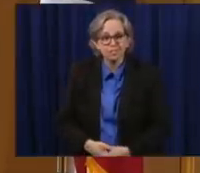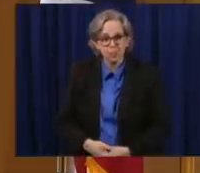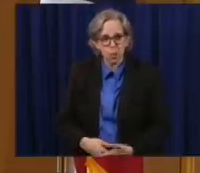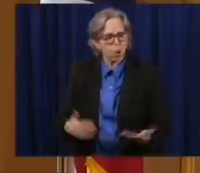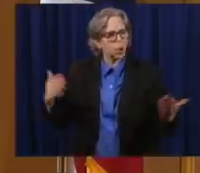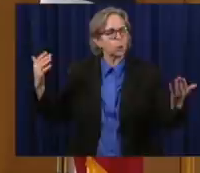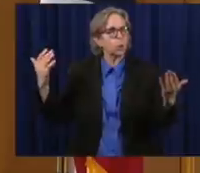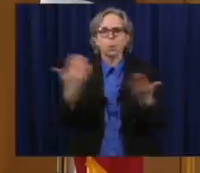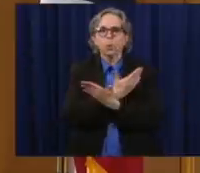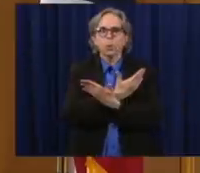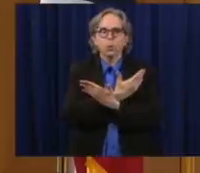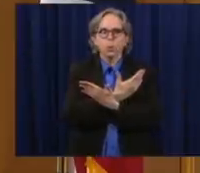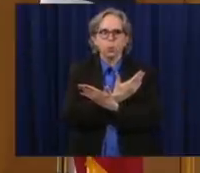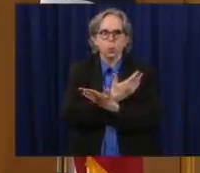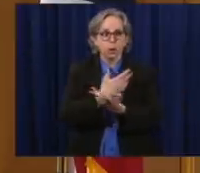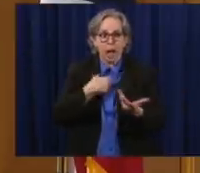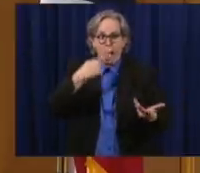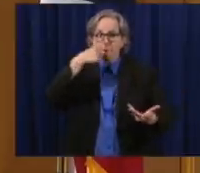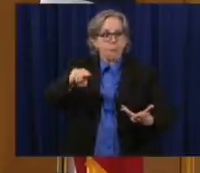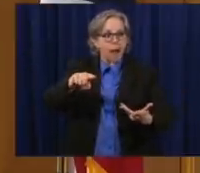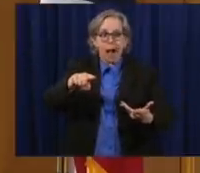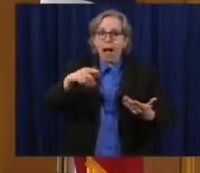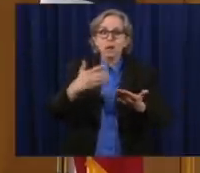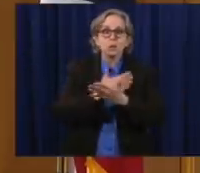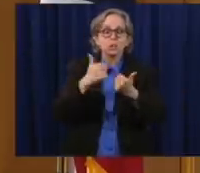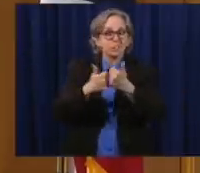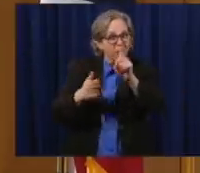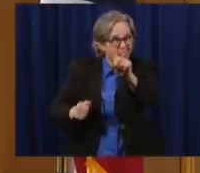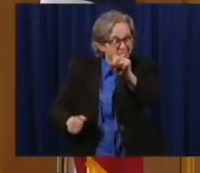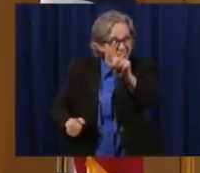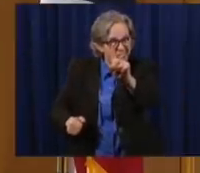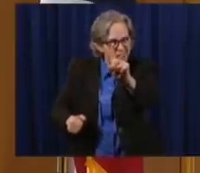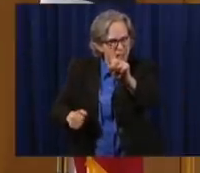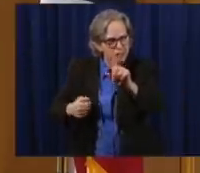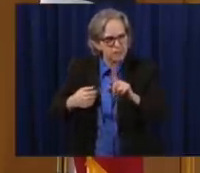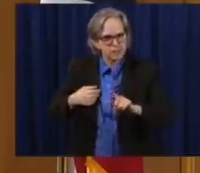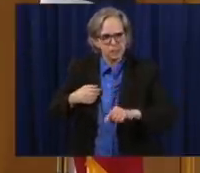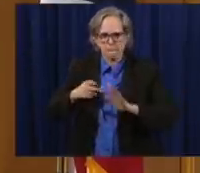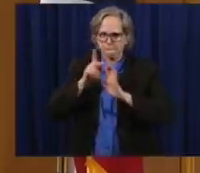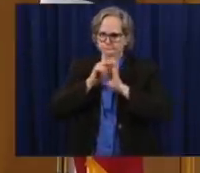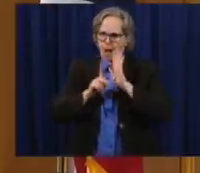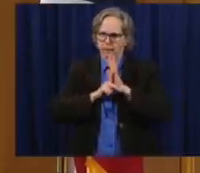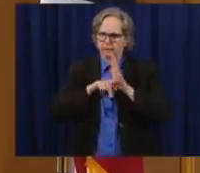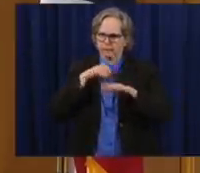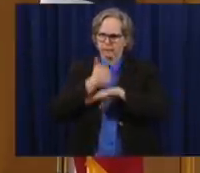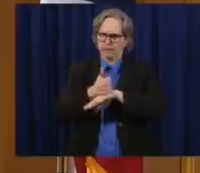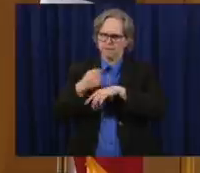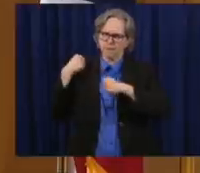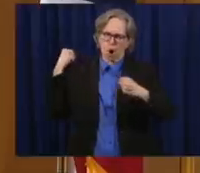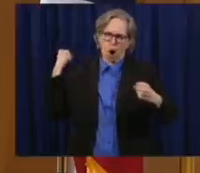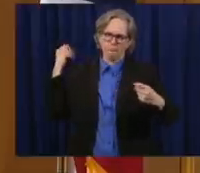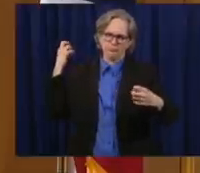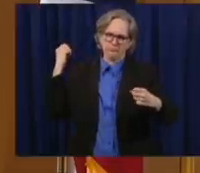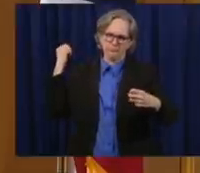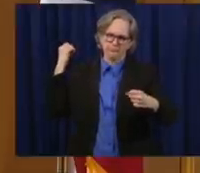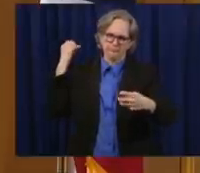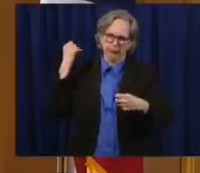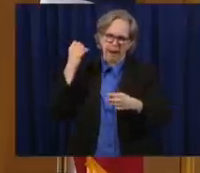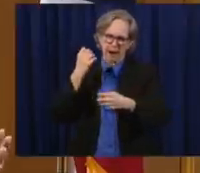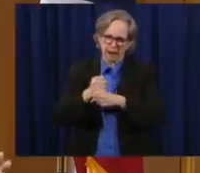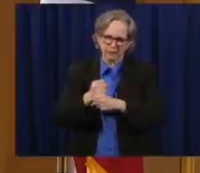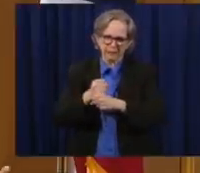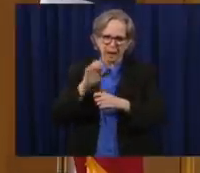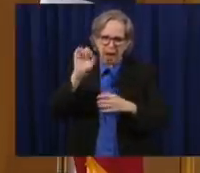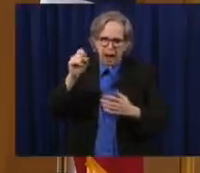mind doing it, but when there's been a policy that's been in place for some time, I've got to at least look at it and hear what people